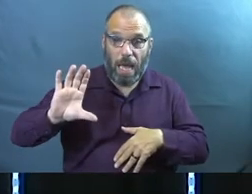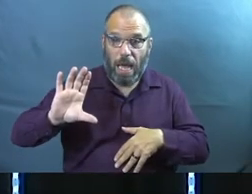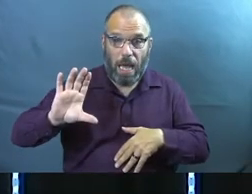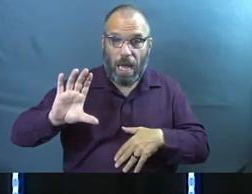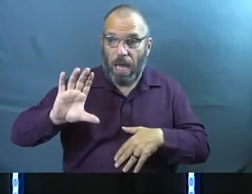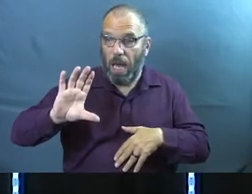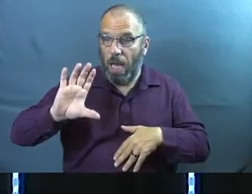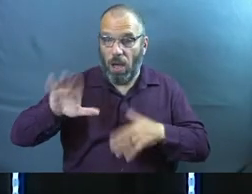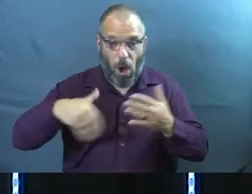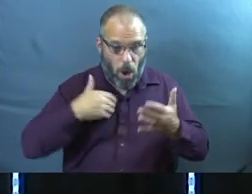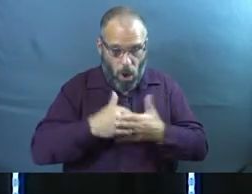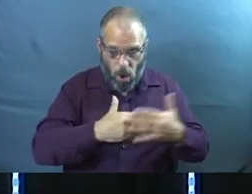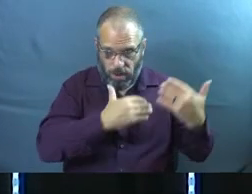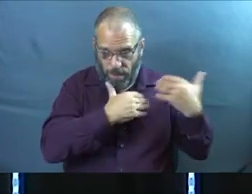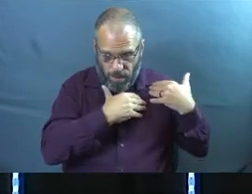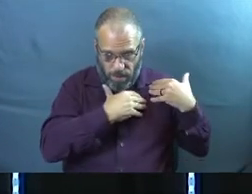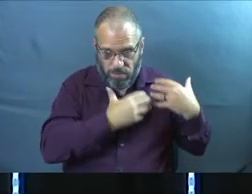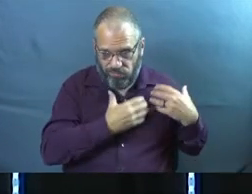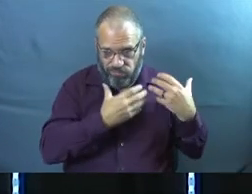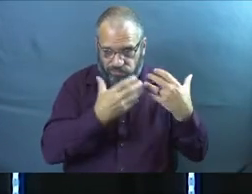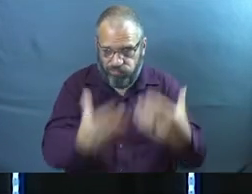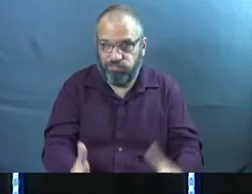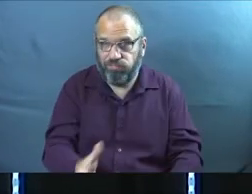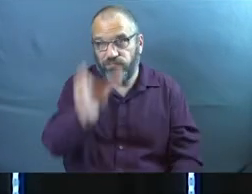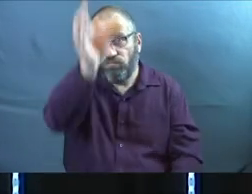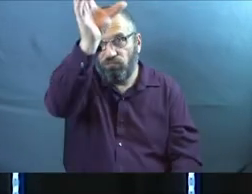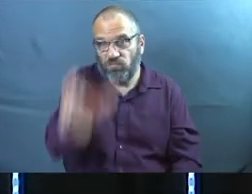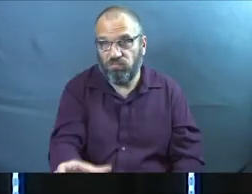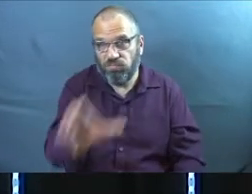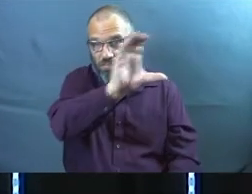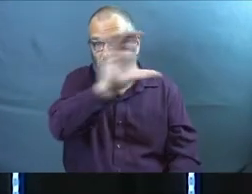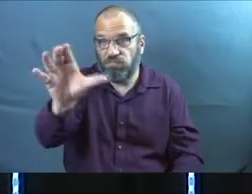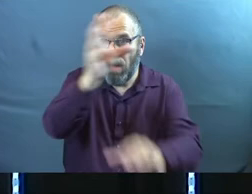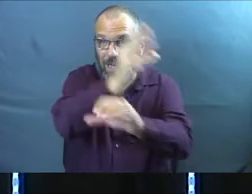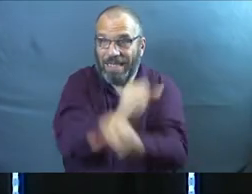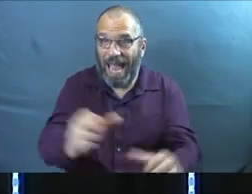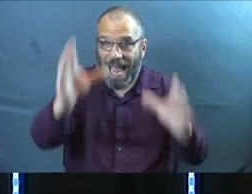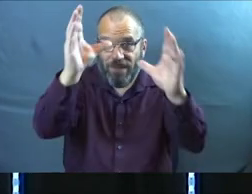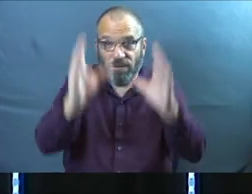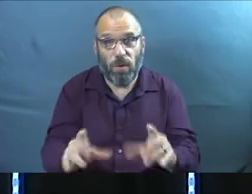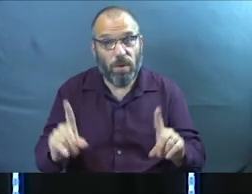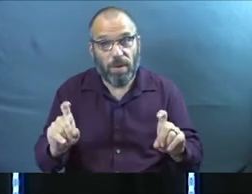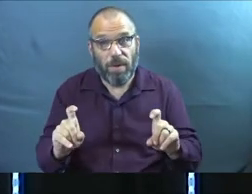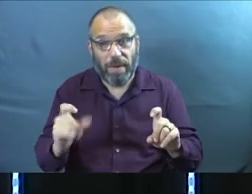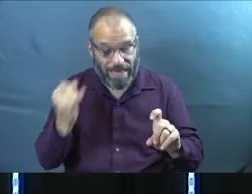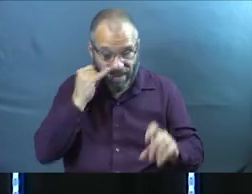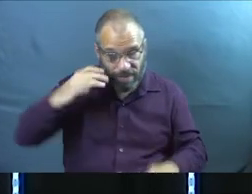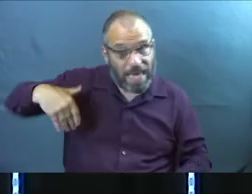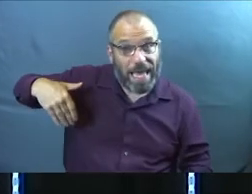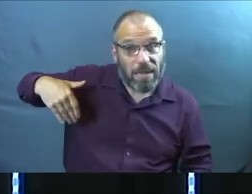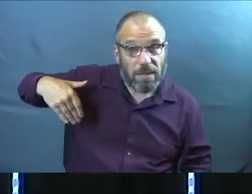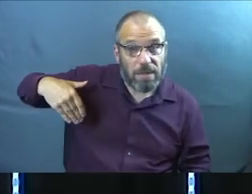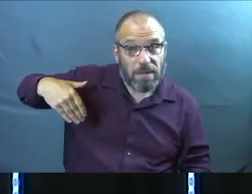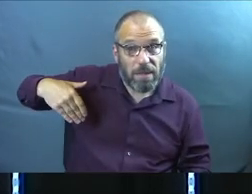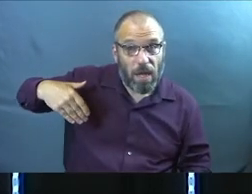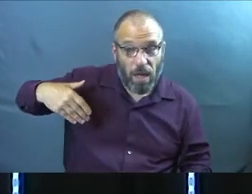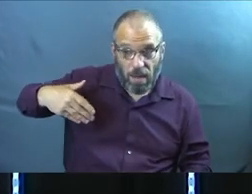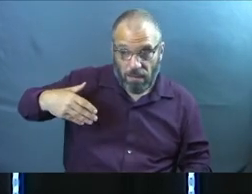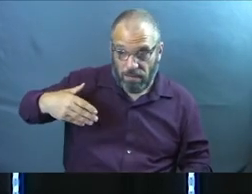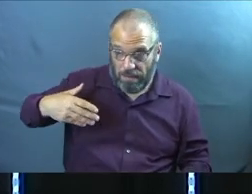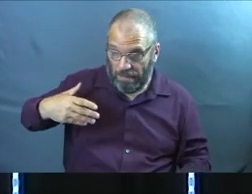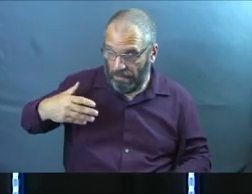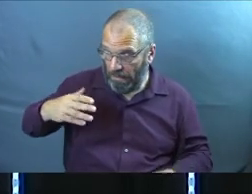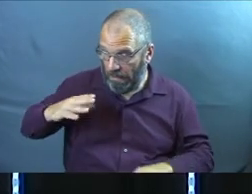fling all the burden of it at the feet of a crucified, risen Savior? If it hasn't, anything short of